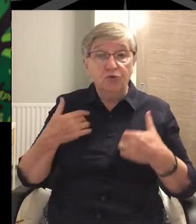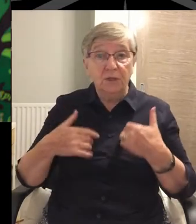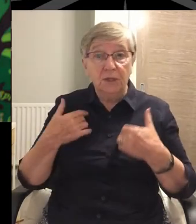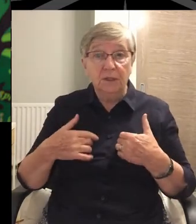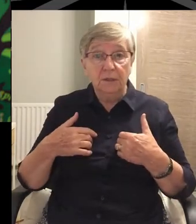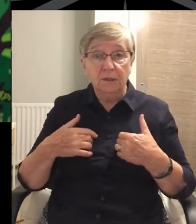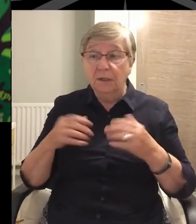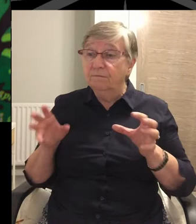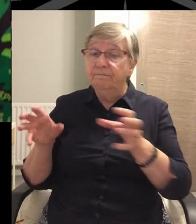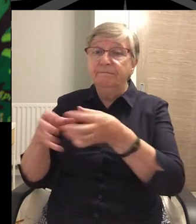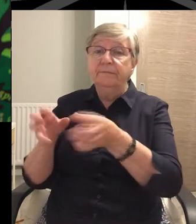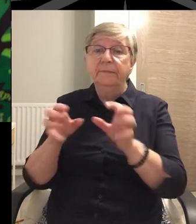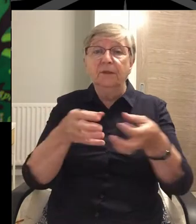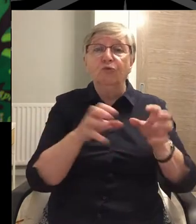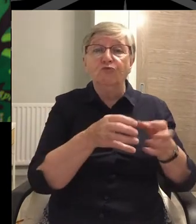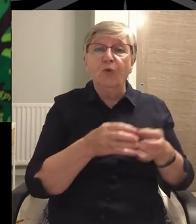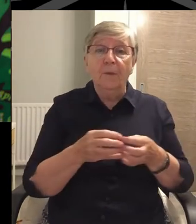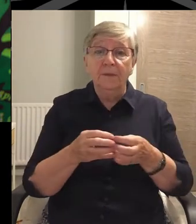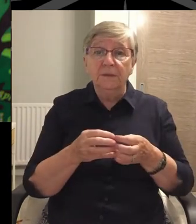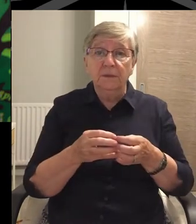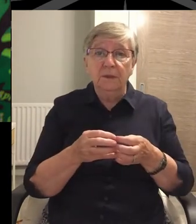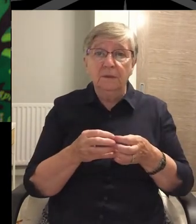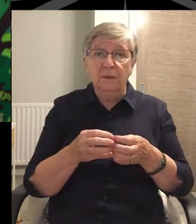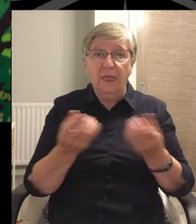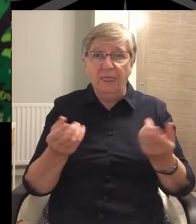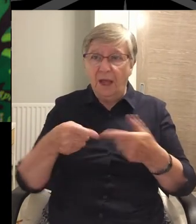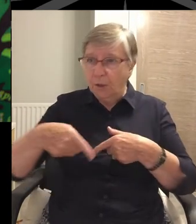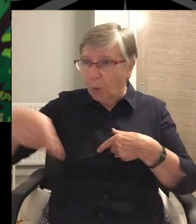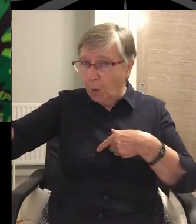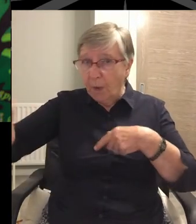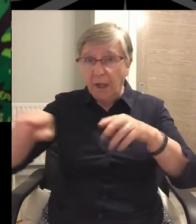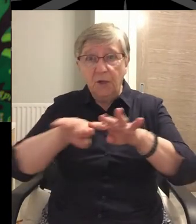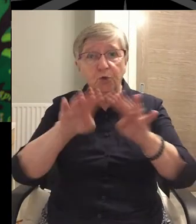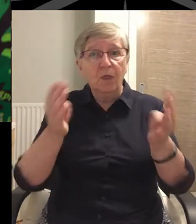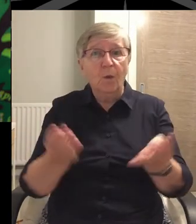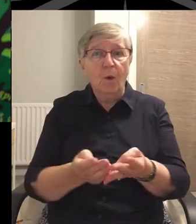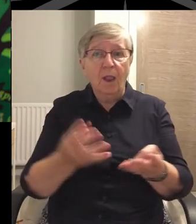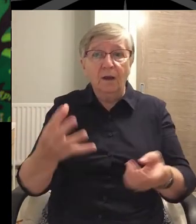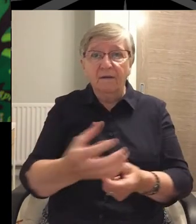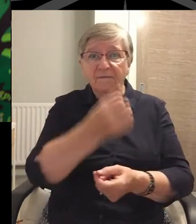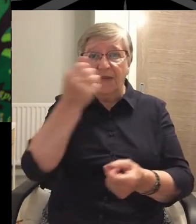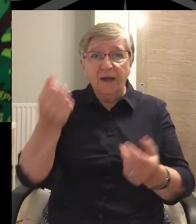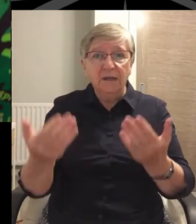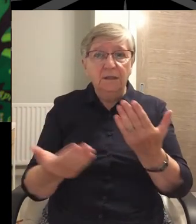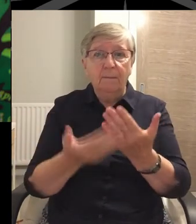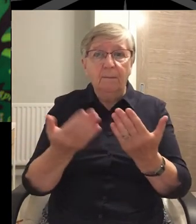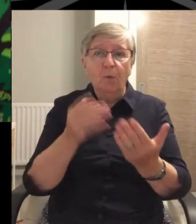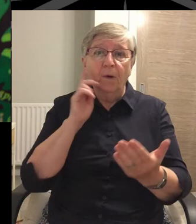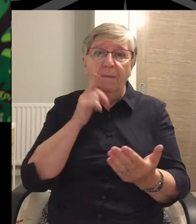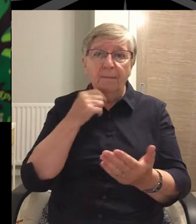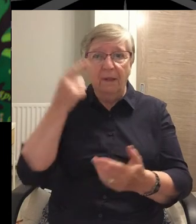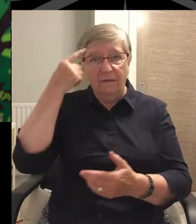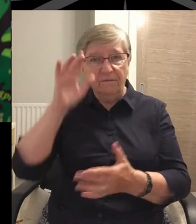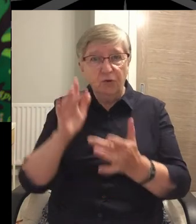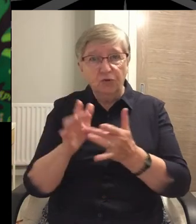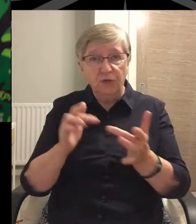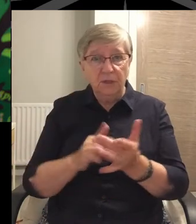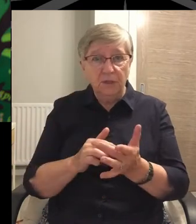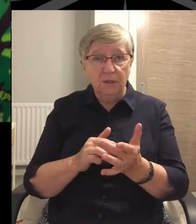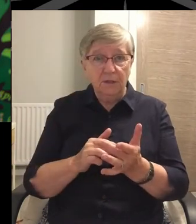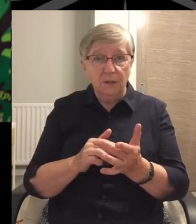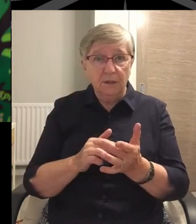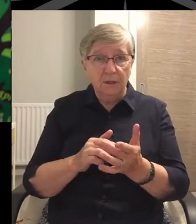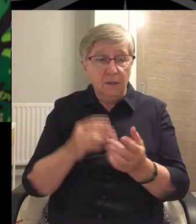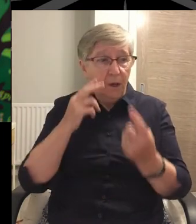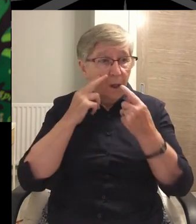A church more interested in its cozy get-togethers than in going into all the world. A church more focused on the likes